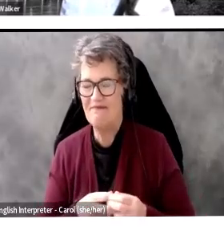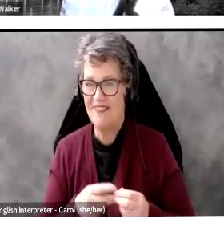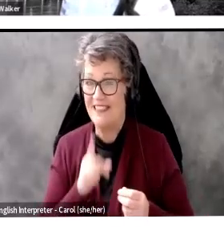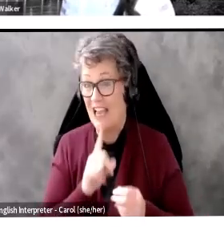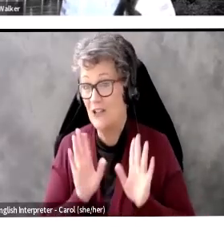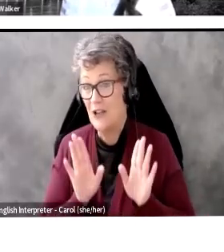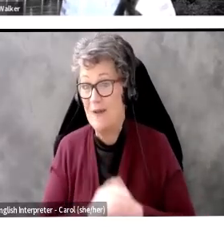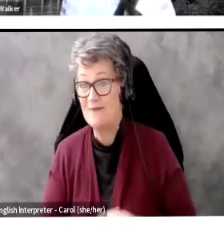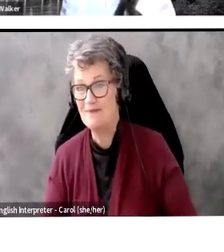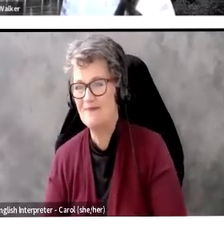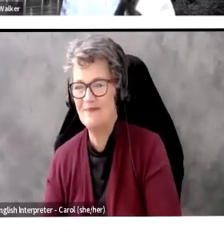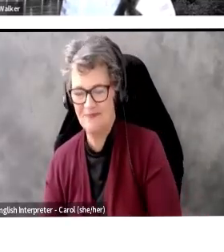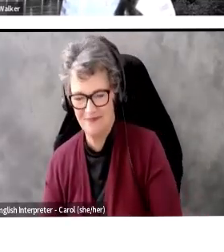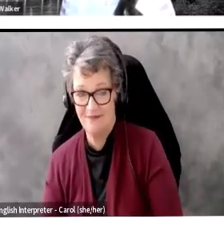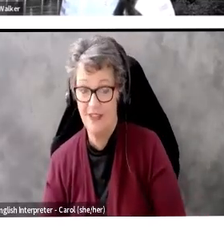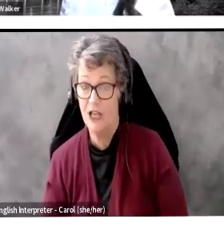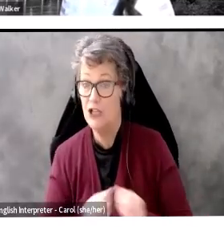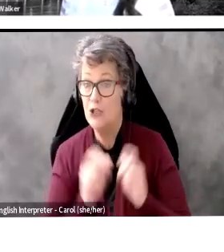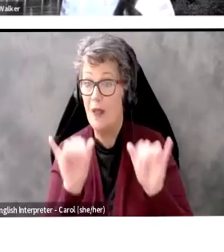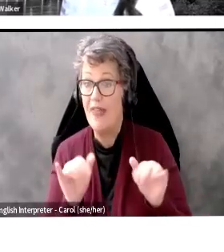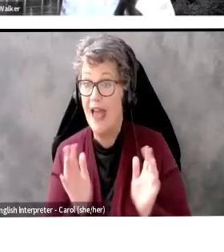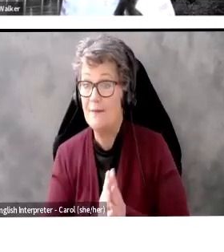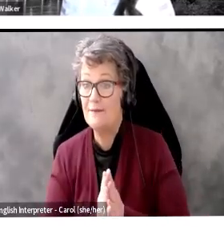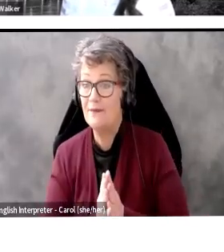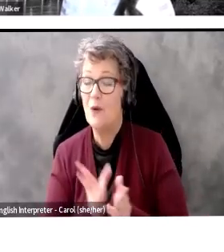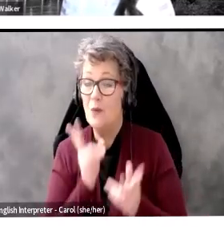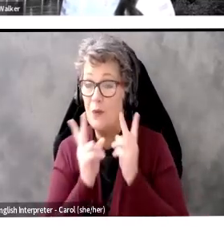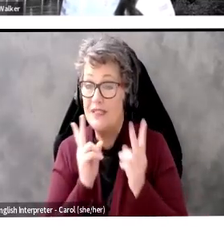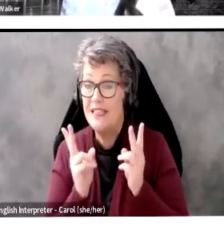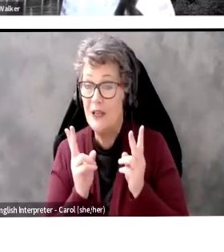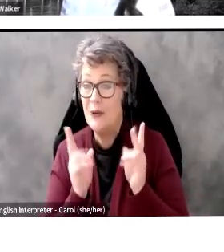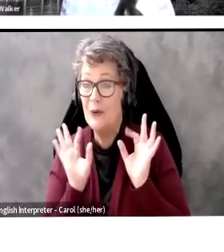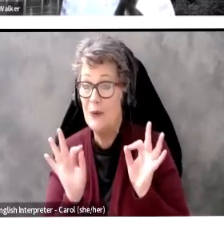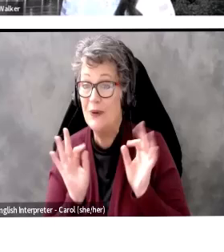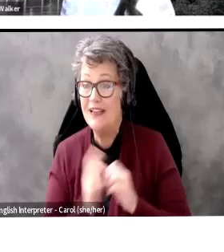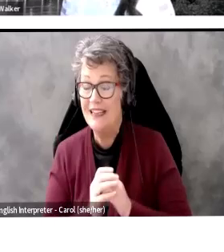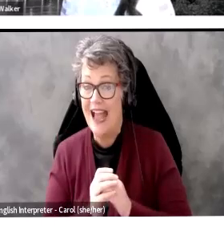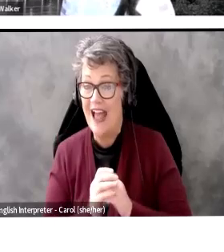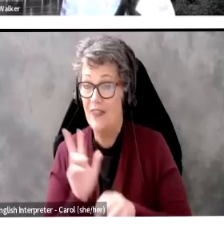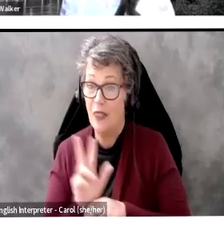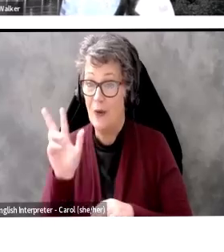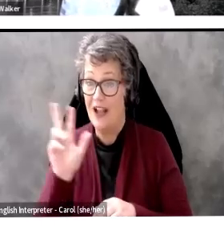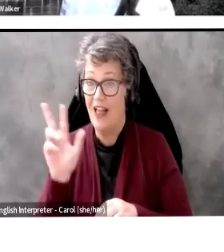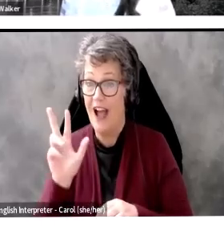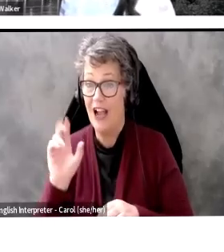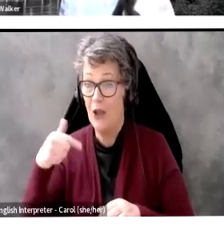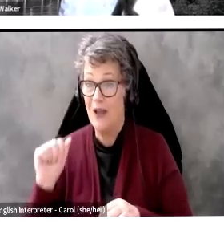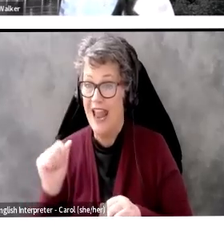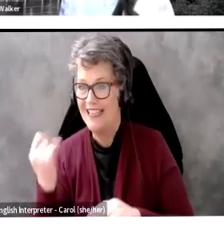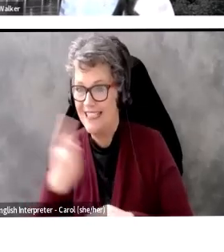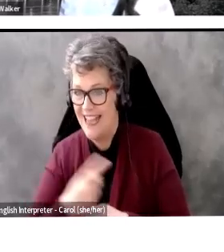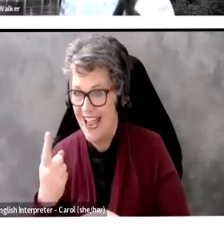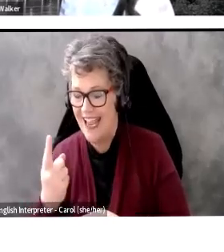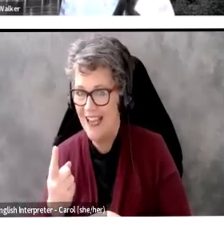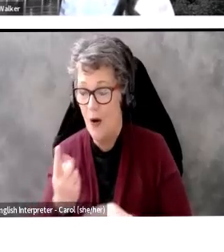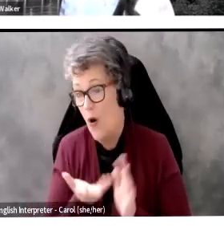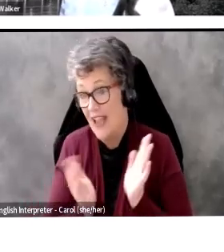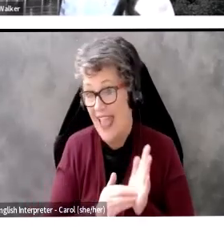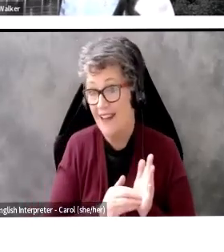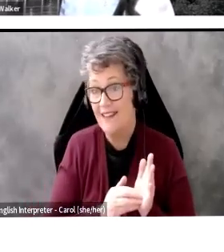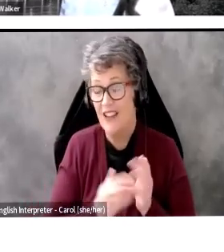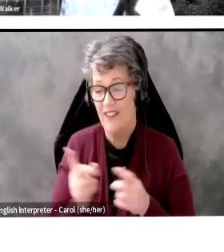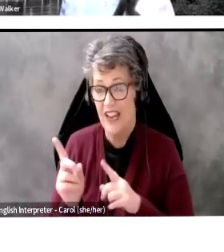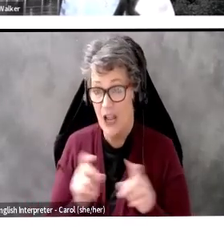great. And so with that, we will see you all at the 3 o'clock Q&A today. Or again, if you